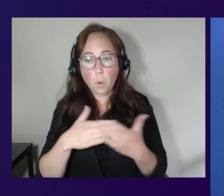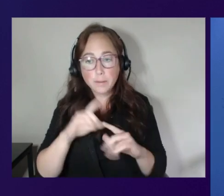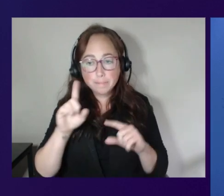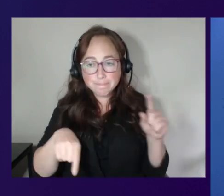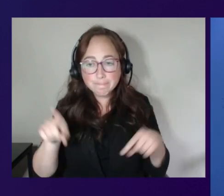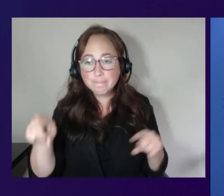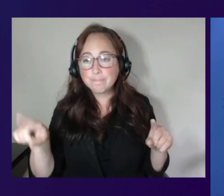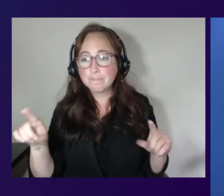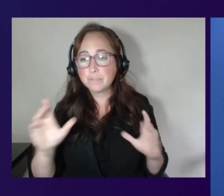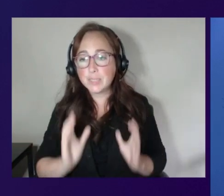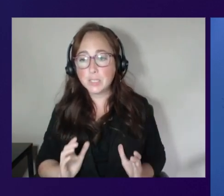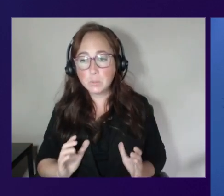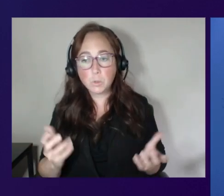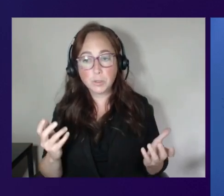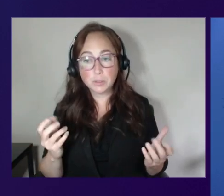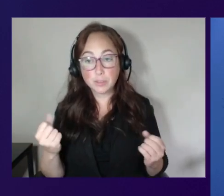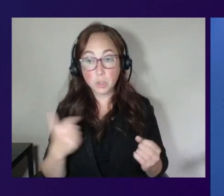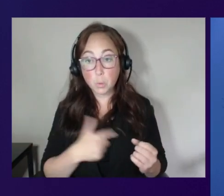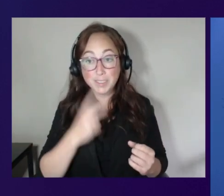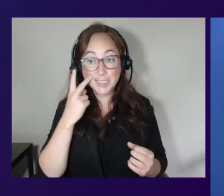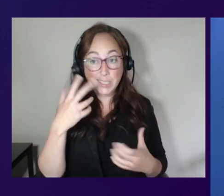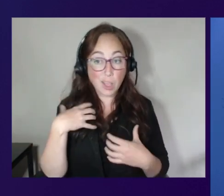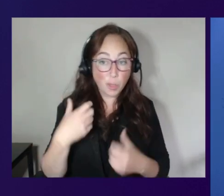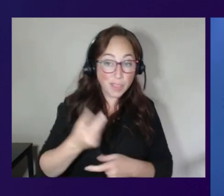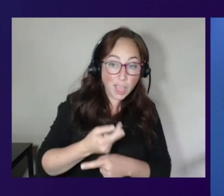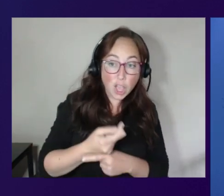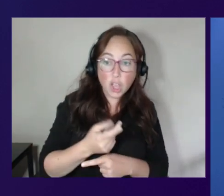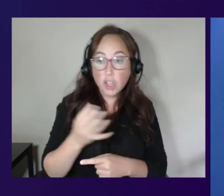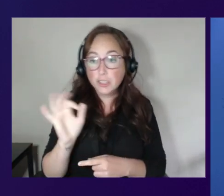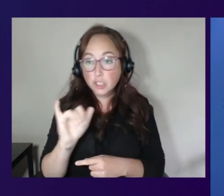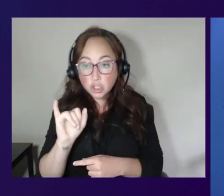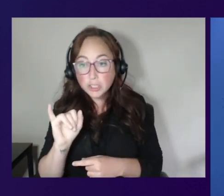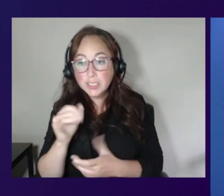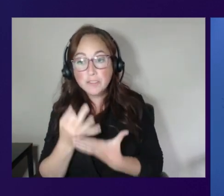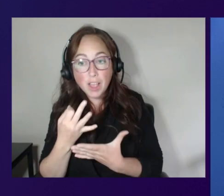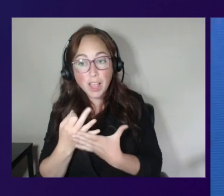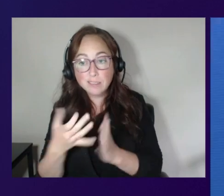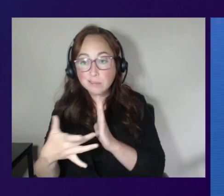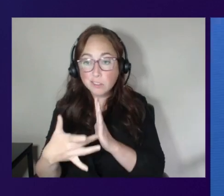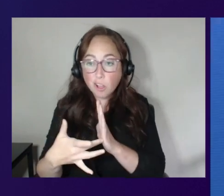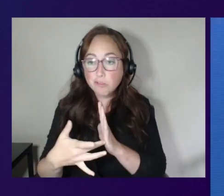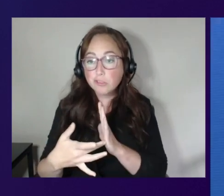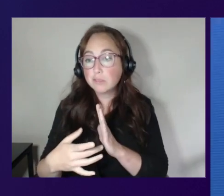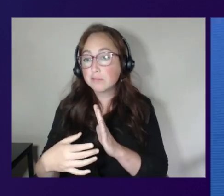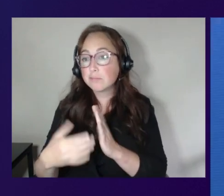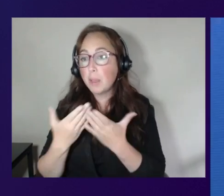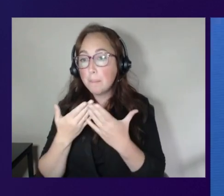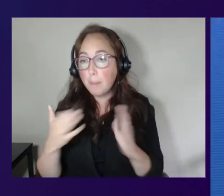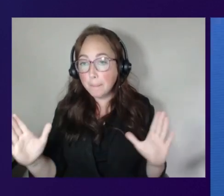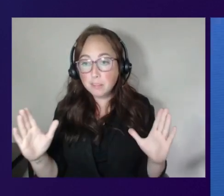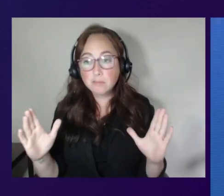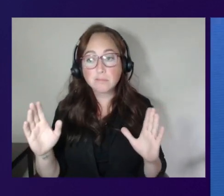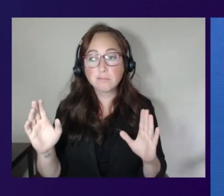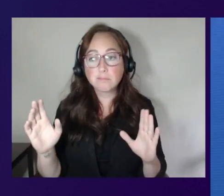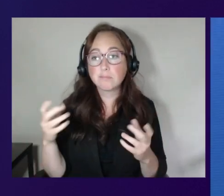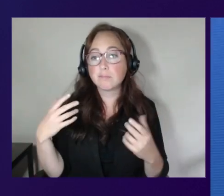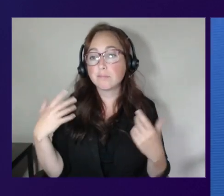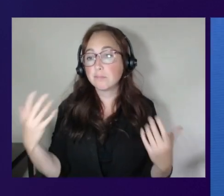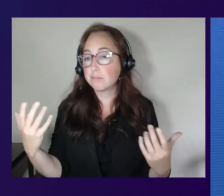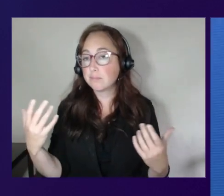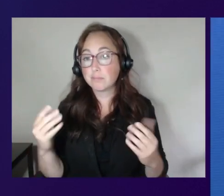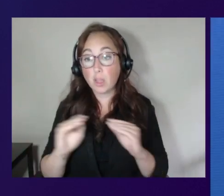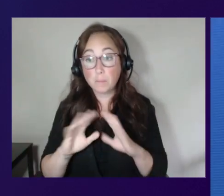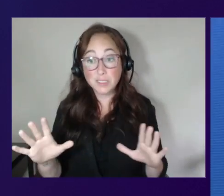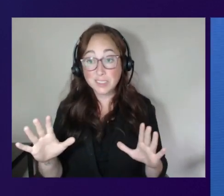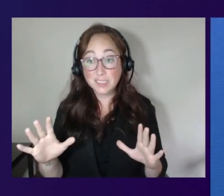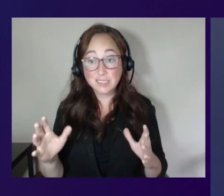interesting for us. So we see healthcare, we see finance, we see technology, public sector, obviously. It kind of runs the